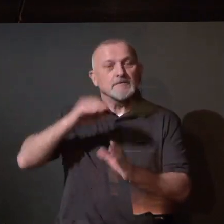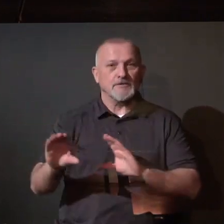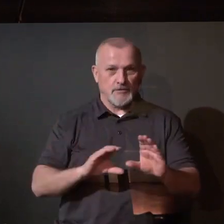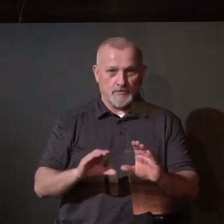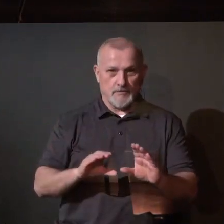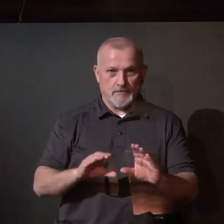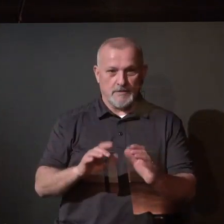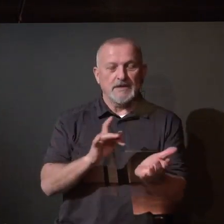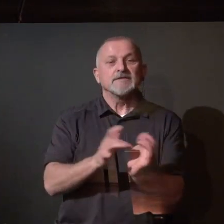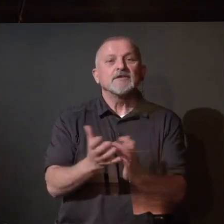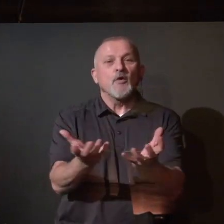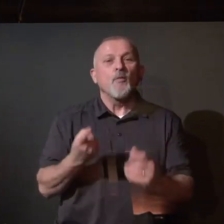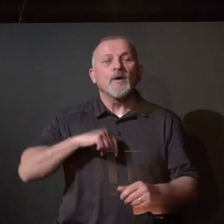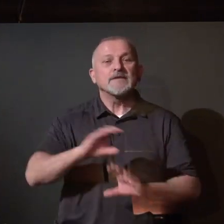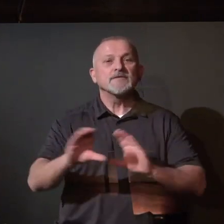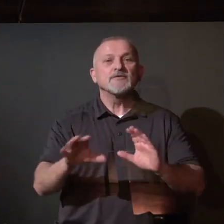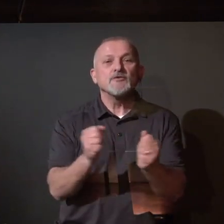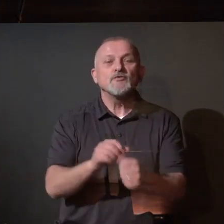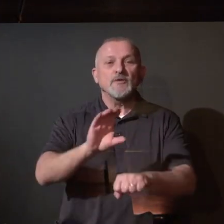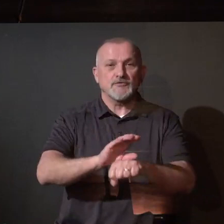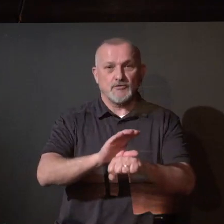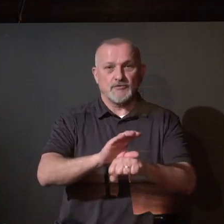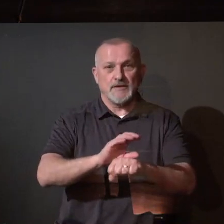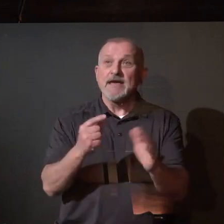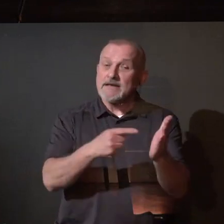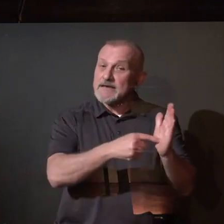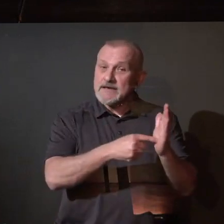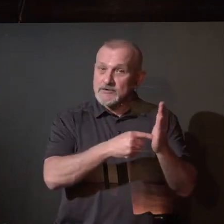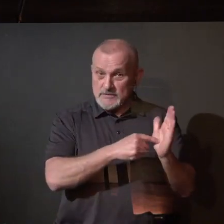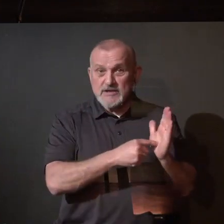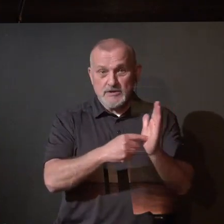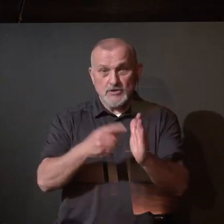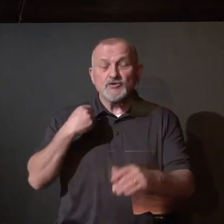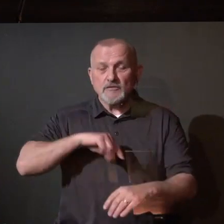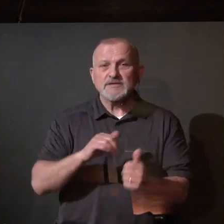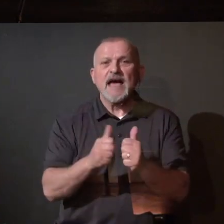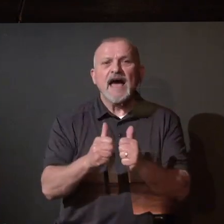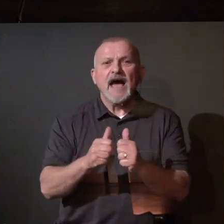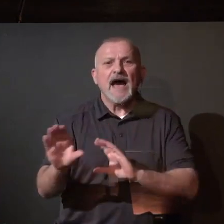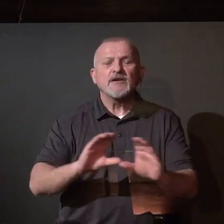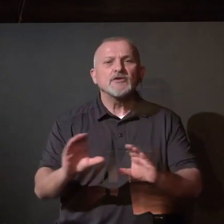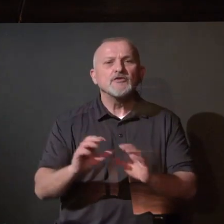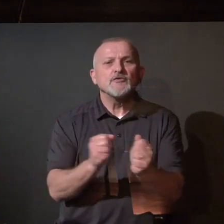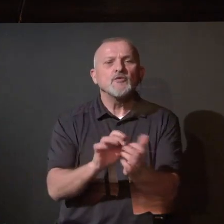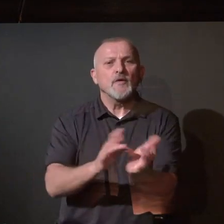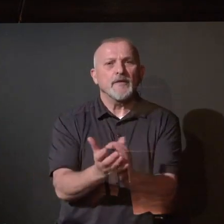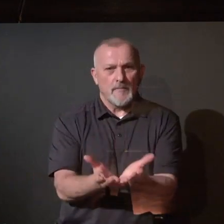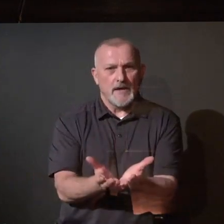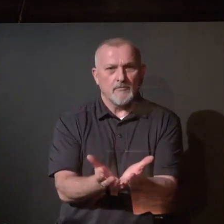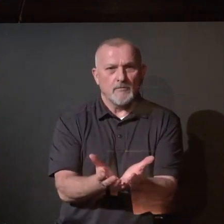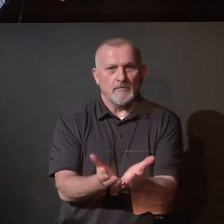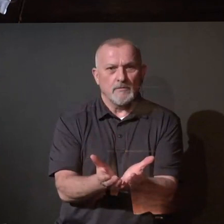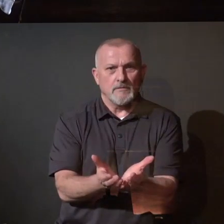Jesus wants, he shows us how to replicate that in Scripture, to replicate this knowledge so that we have confidence. That's